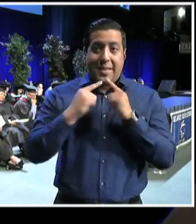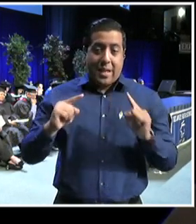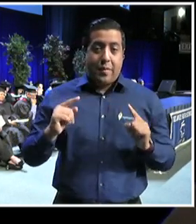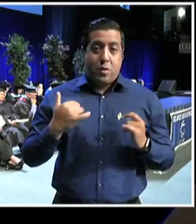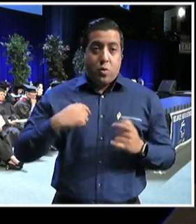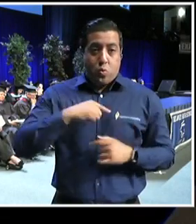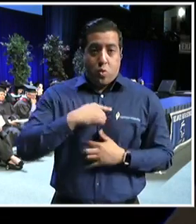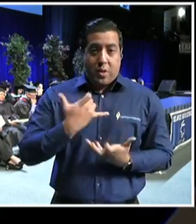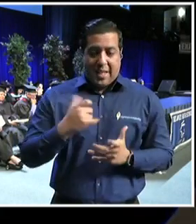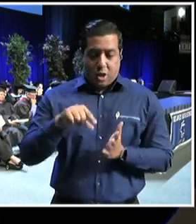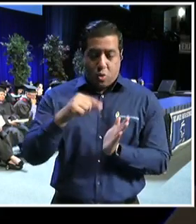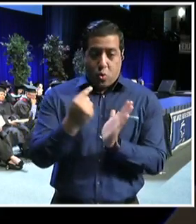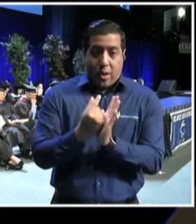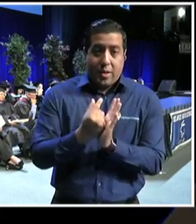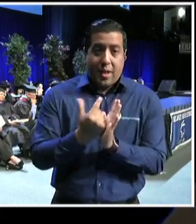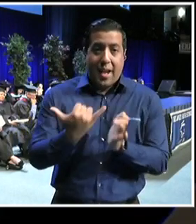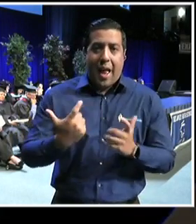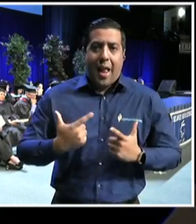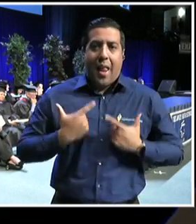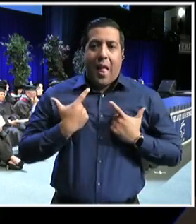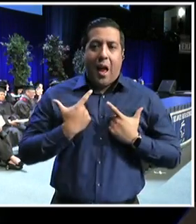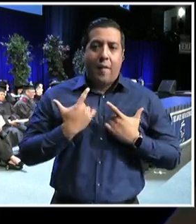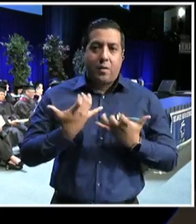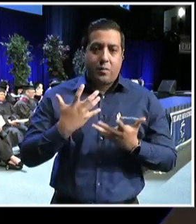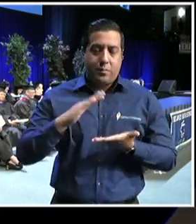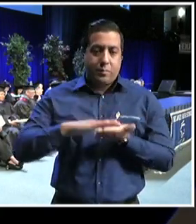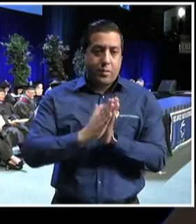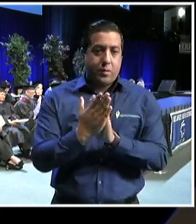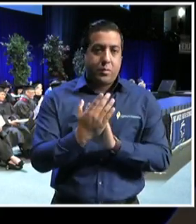are graduating, and now life is getting real.